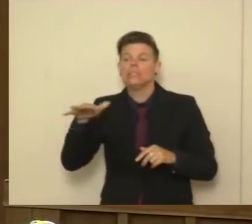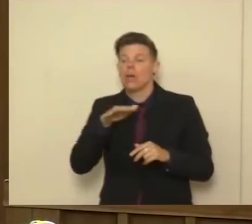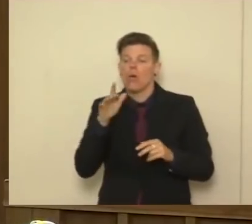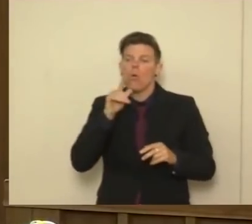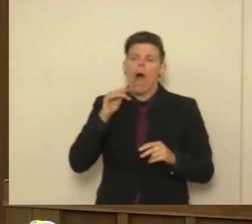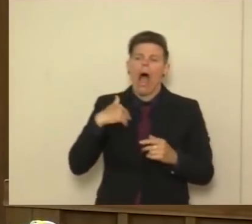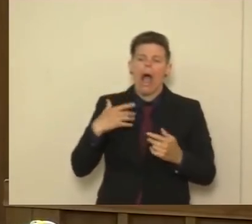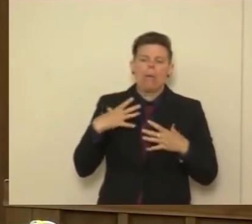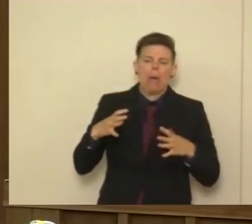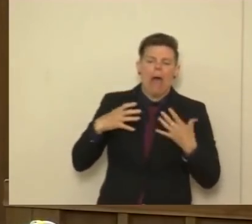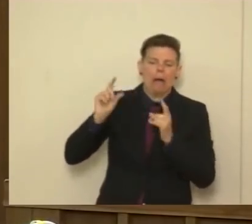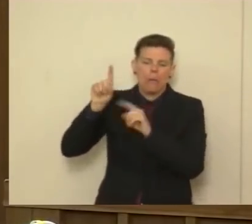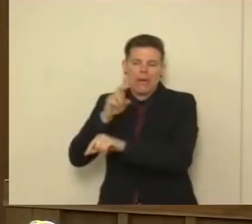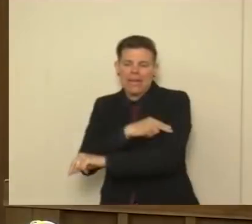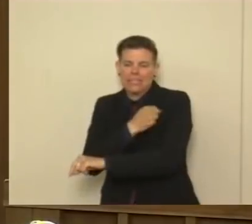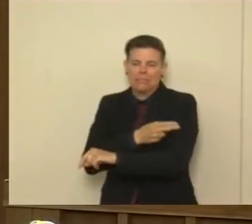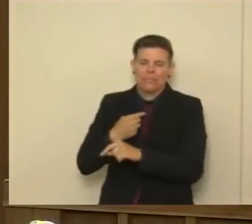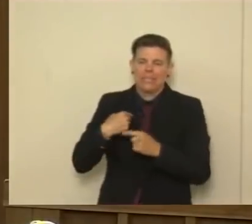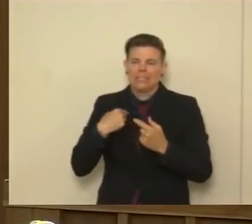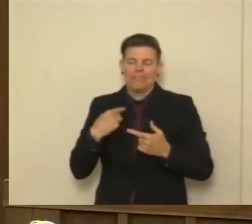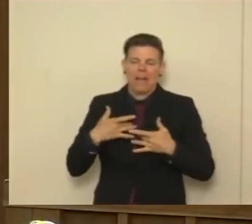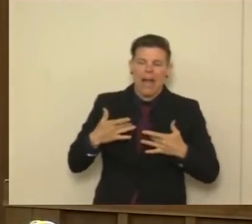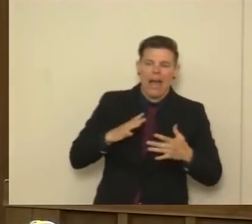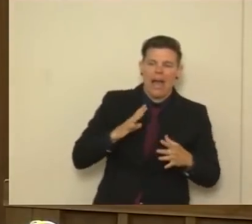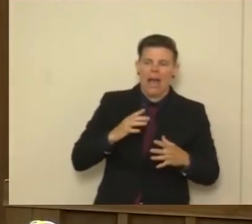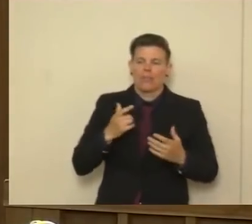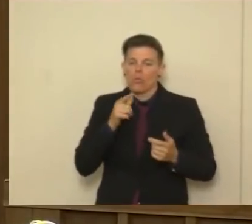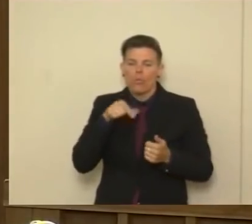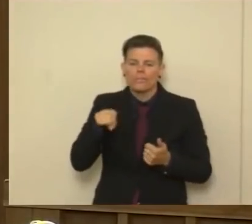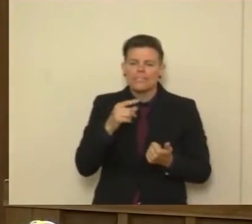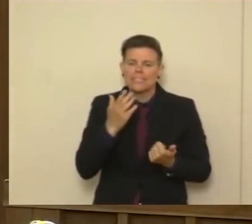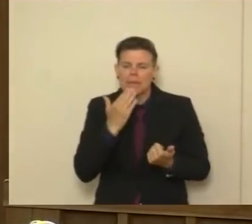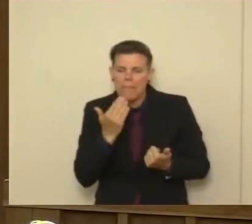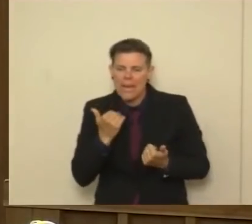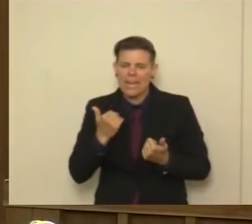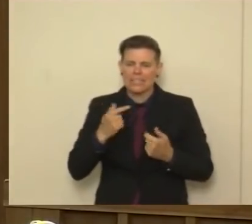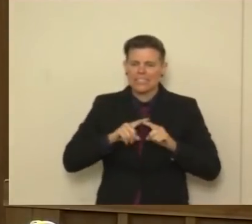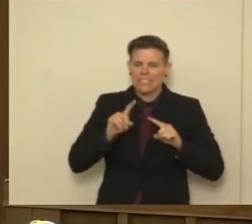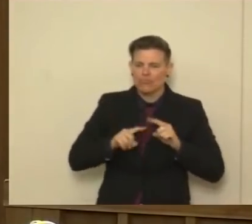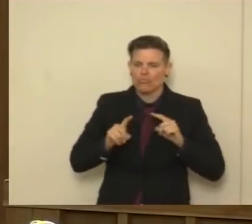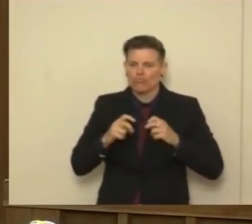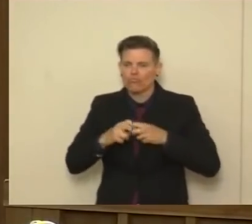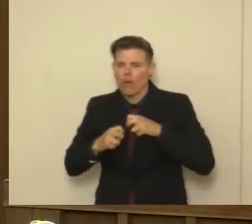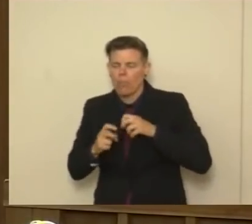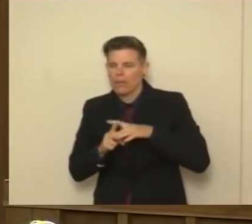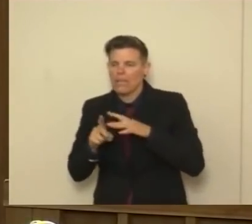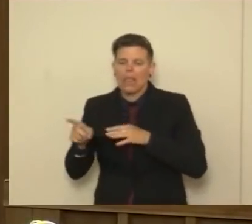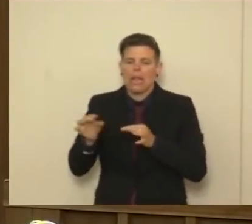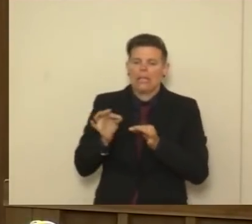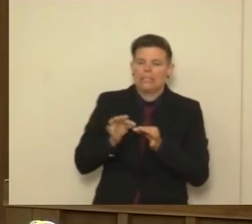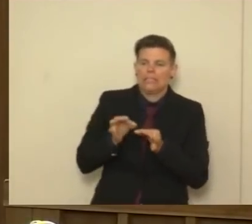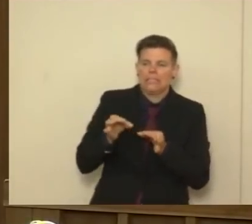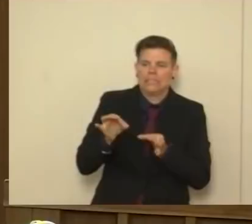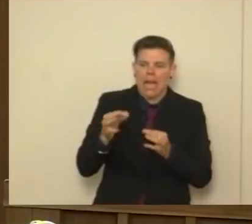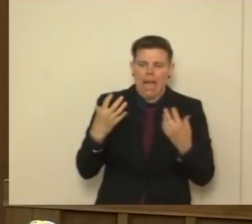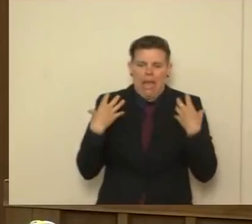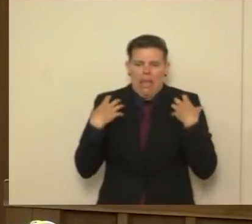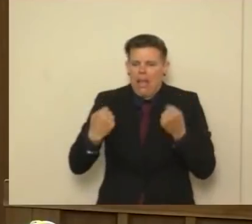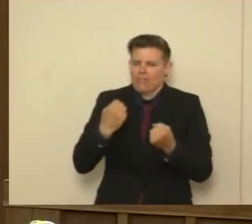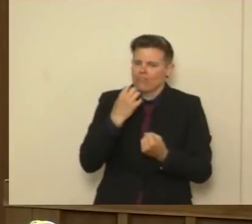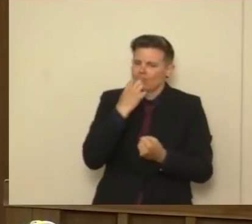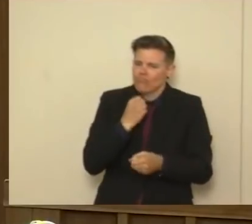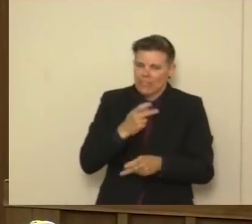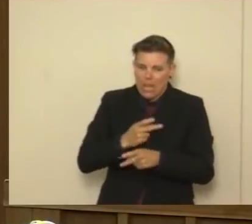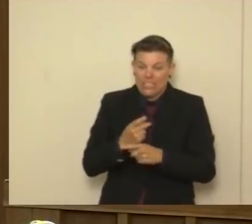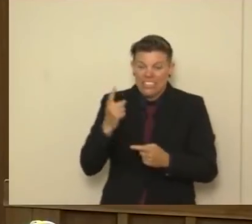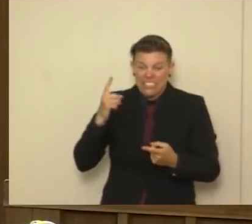maybe diabetics with more serious issues controlling their diabetes, who delayed health care and then got out of control and required